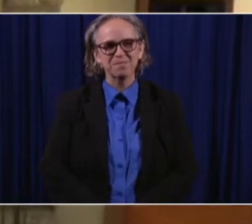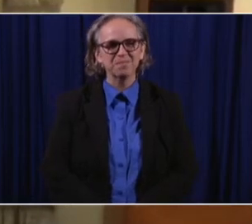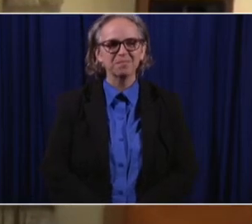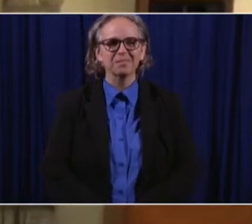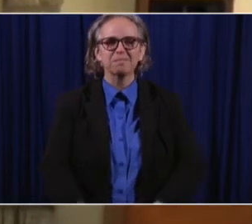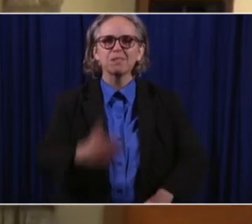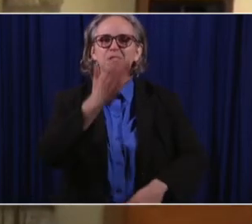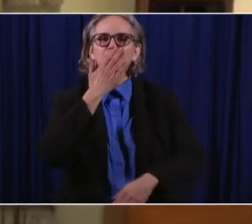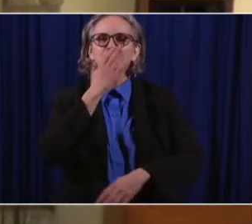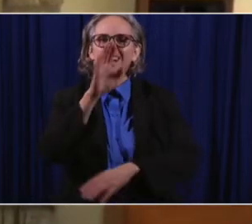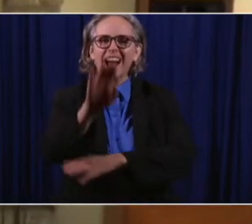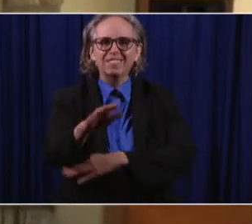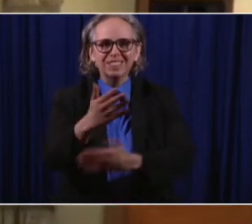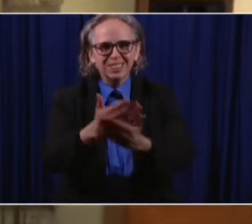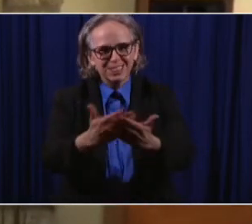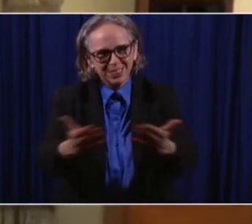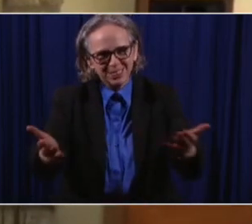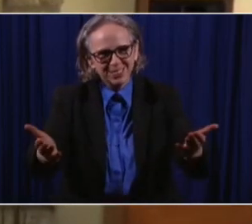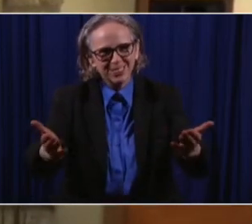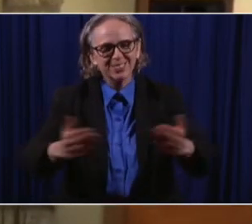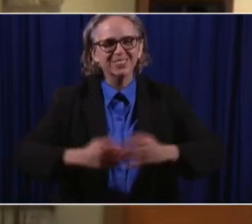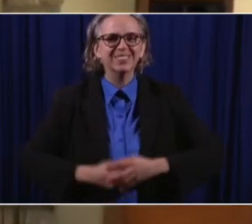Afternoon, everyone.